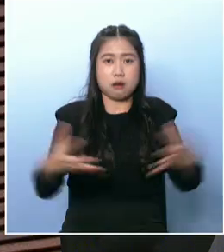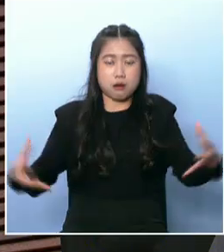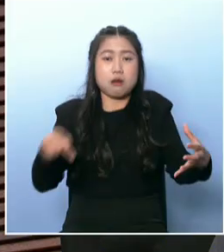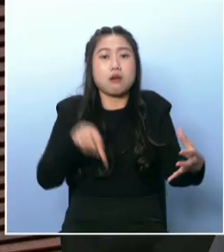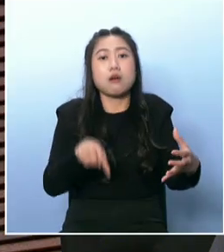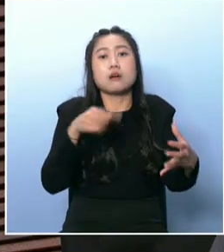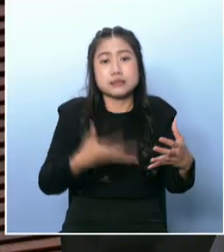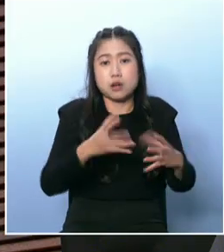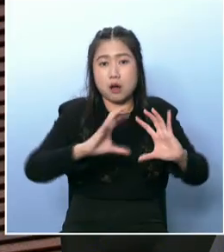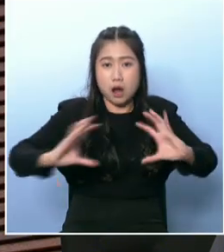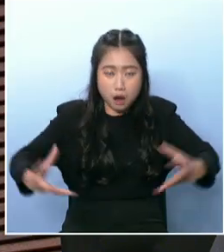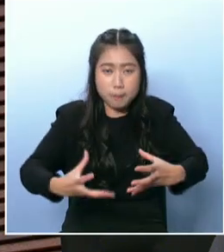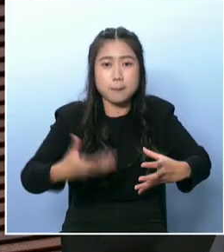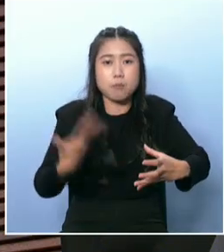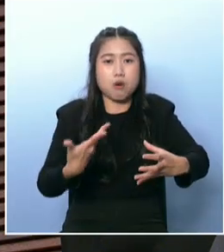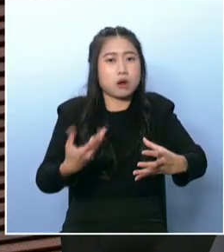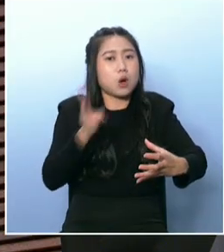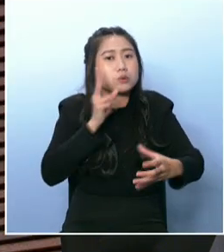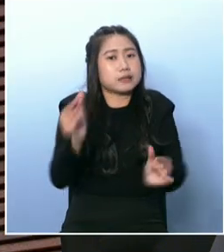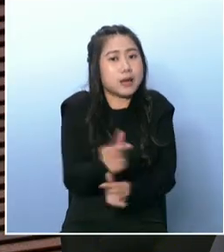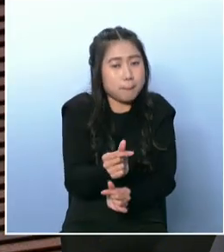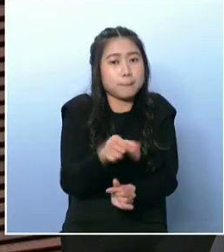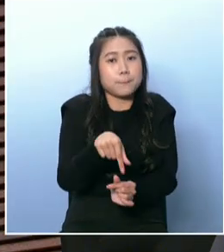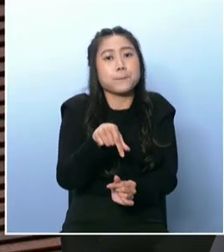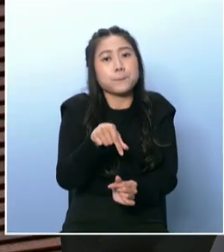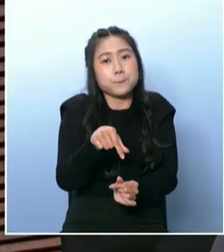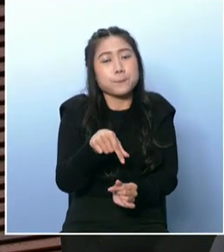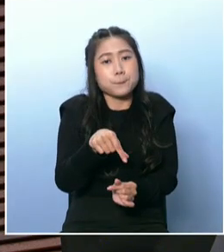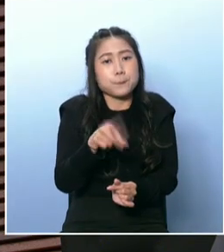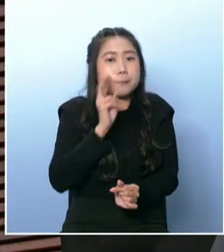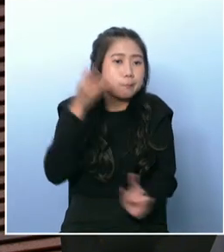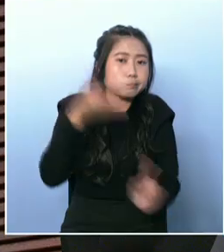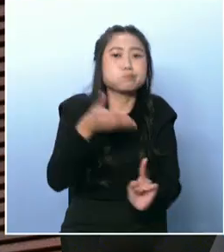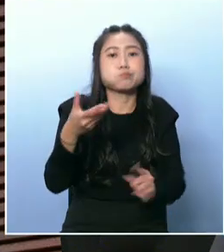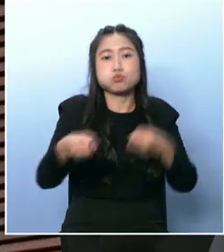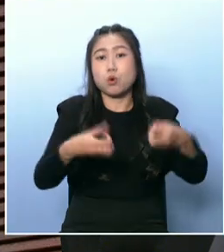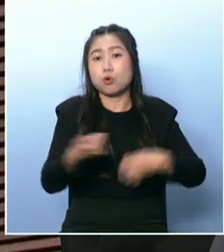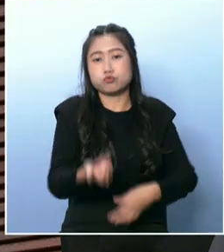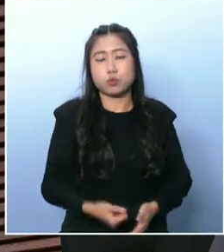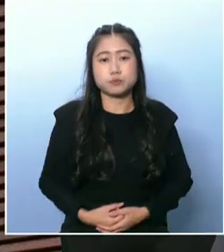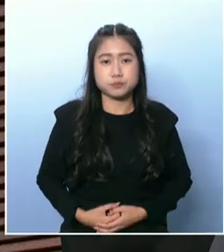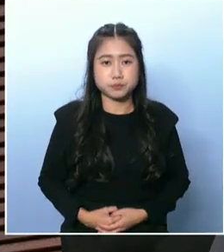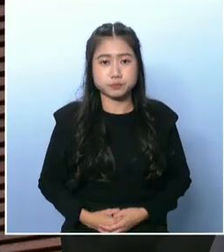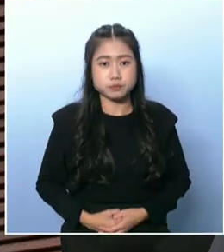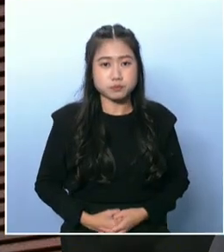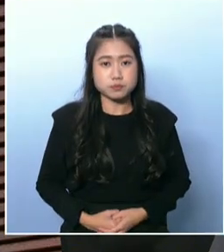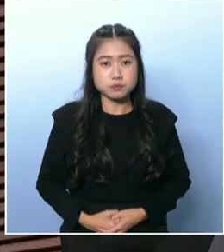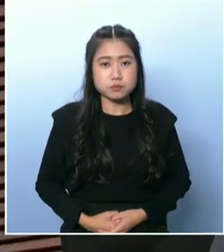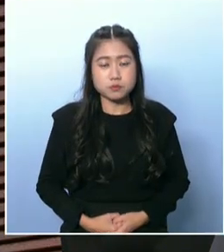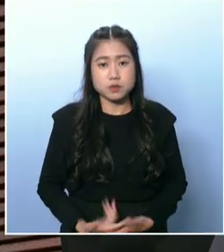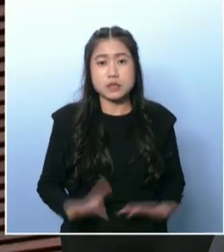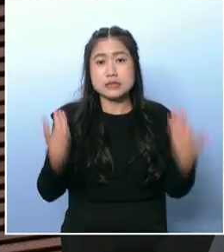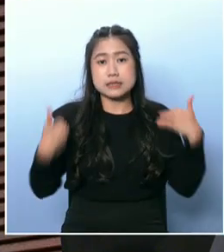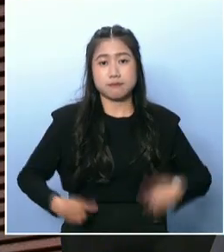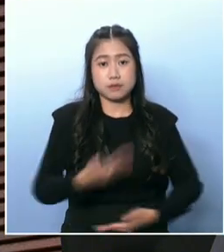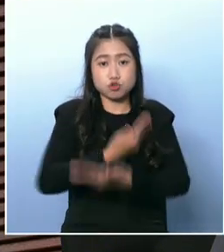we have professionals, academics. That is a more comprehensive committee that will be able to address